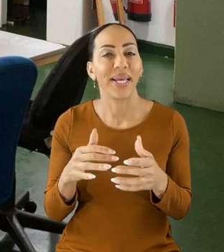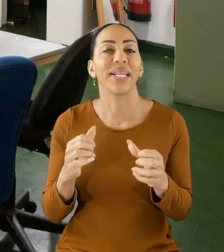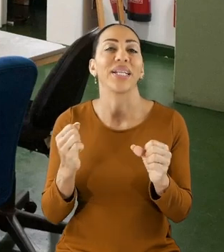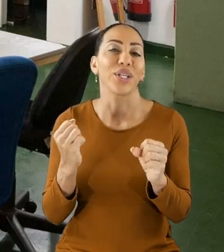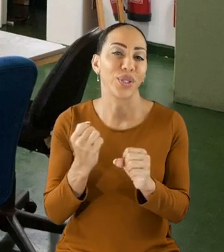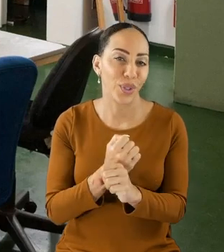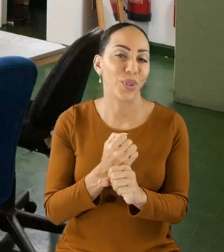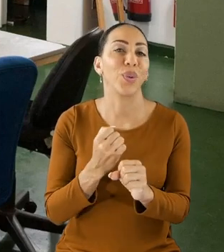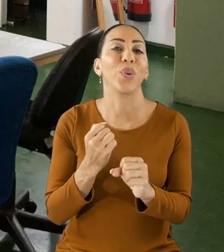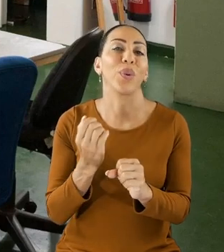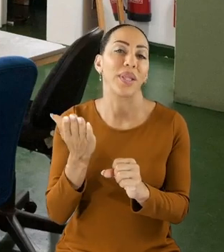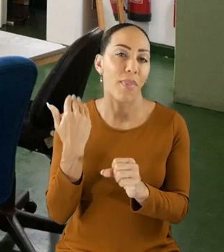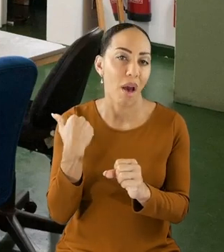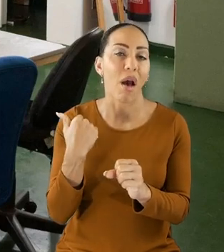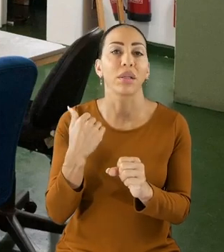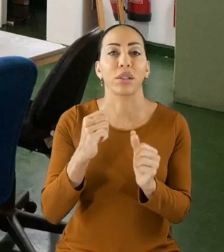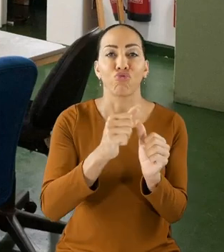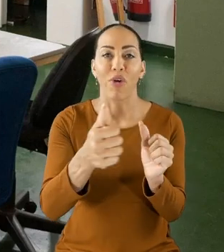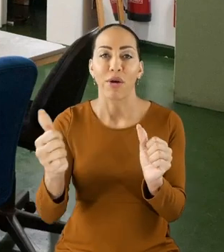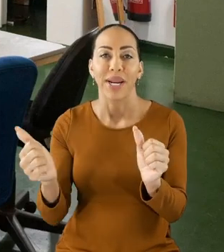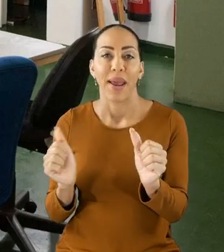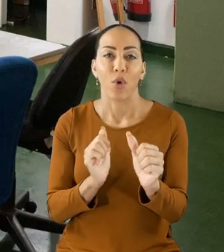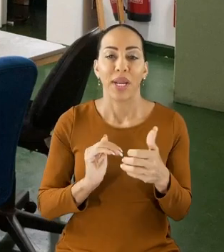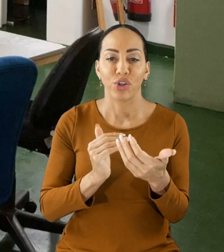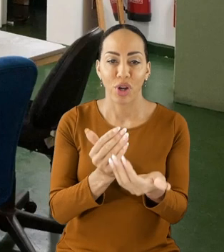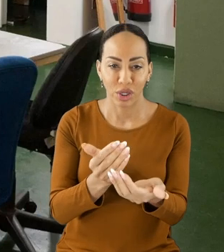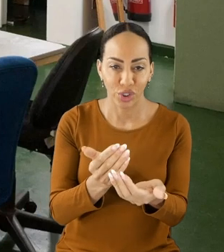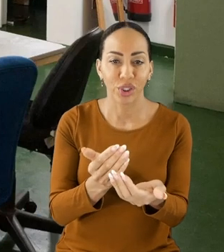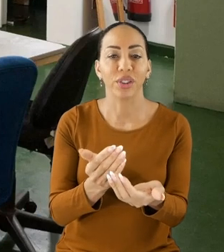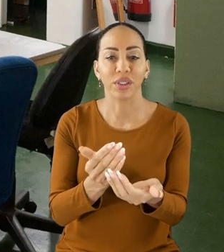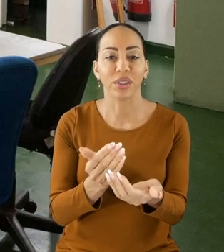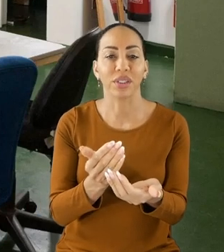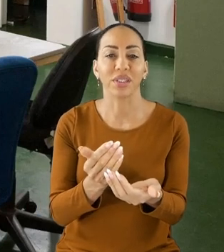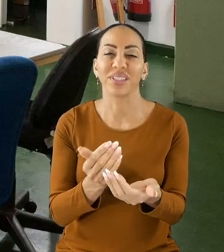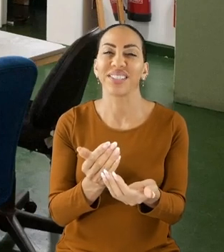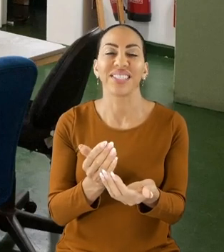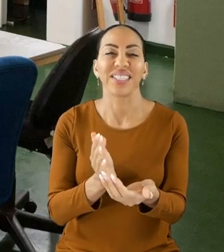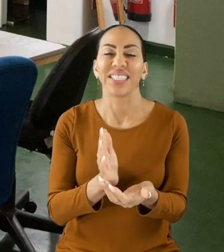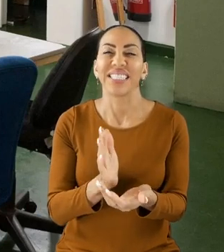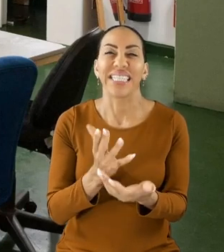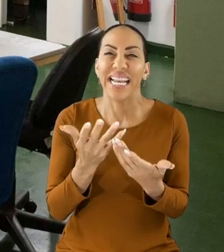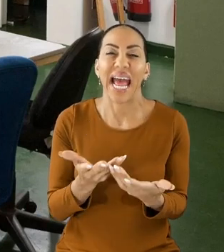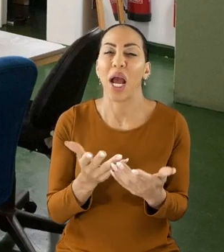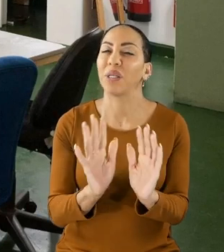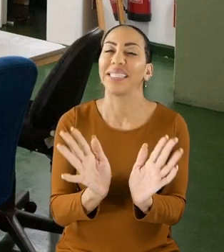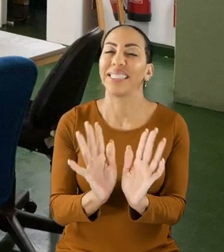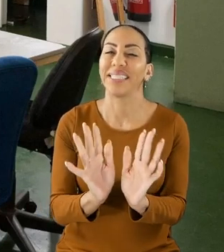some round table introductions, and I know we haven't for the benefit of Jamie, but what I was going to suggest was rather than do